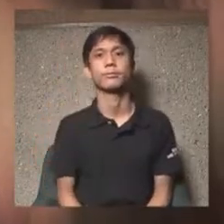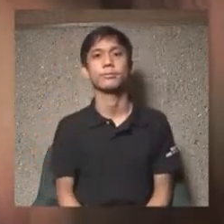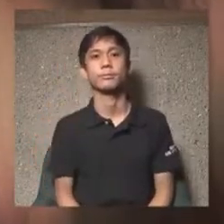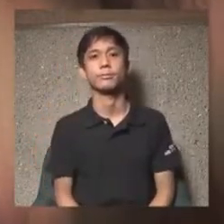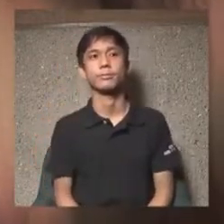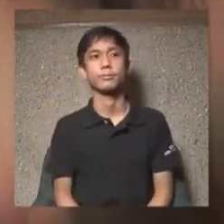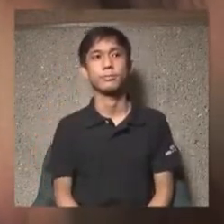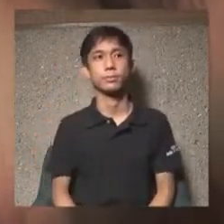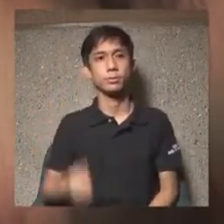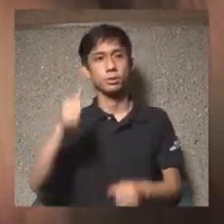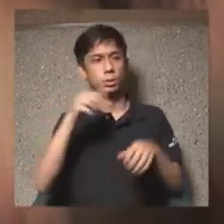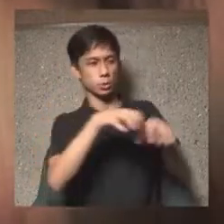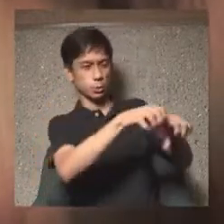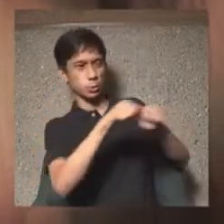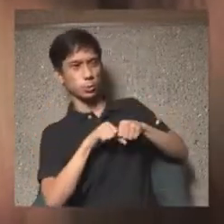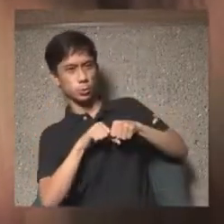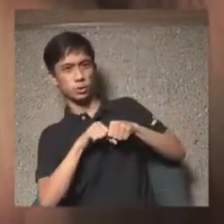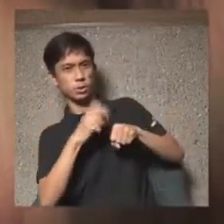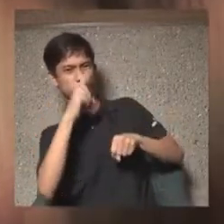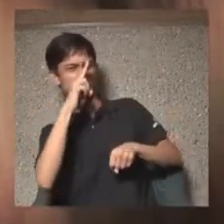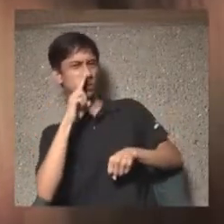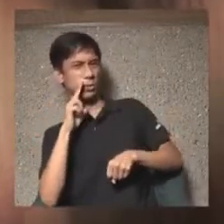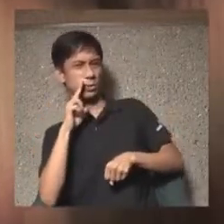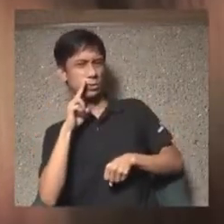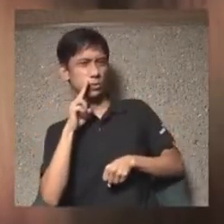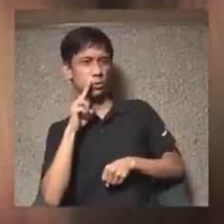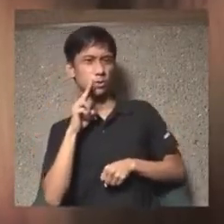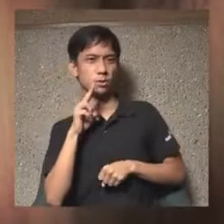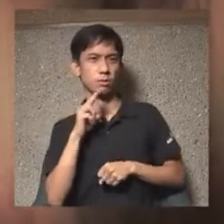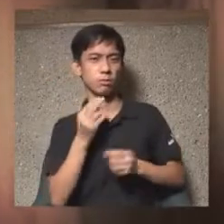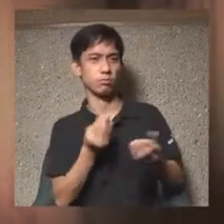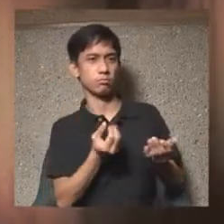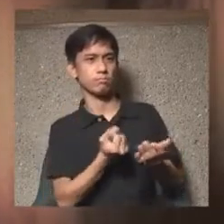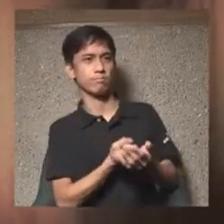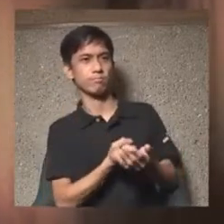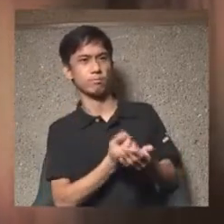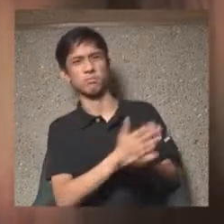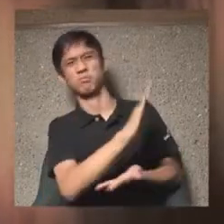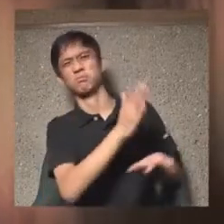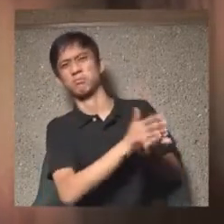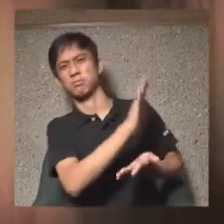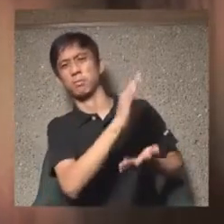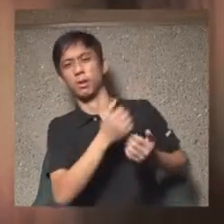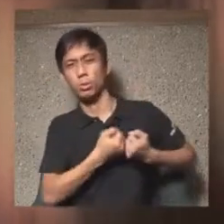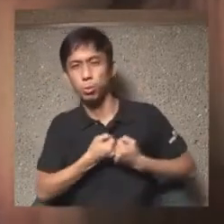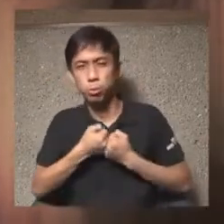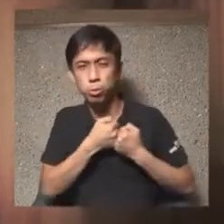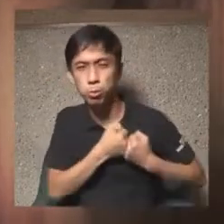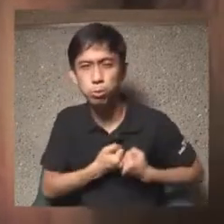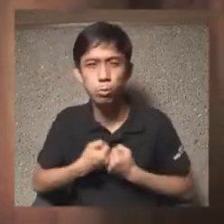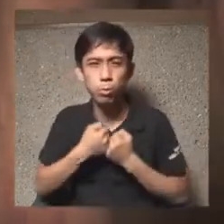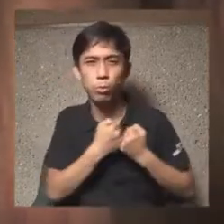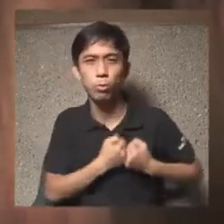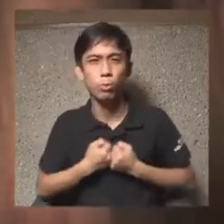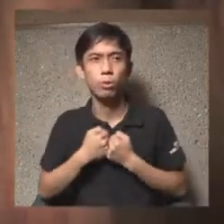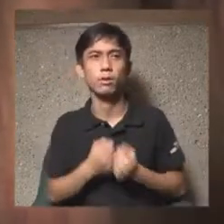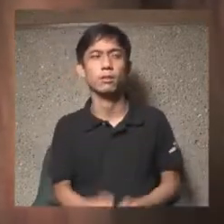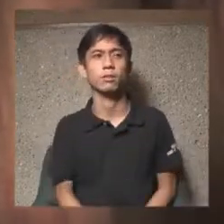to grab the blessing, grappled for the blessing, wrestled for the blessing. And yet, he got it. Yes